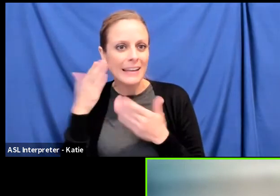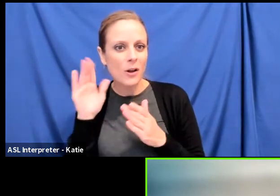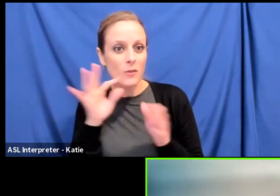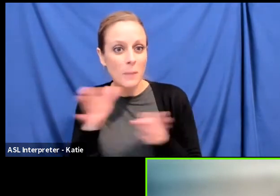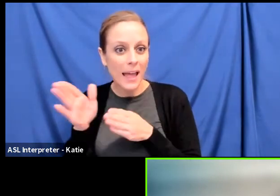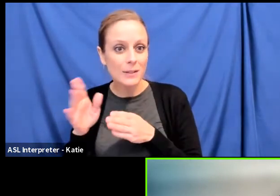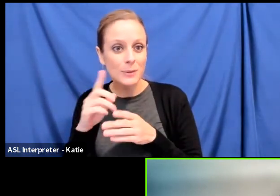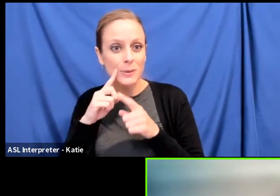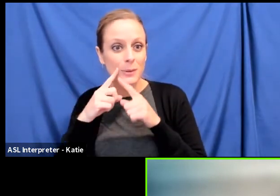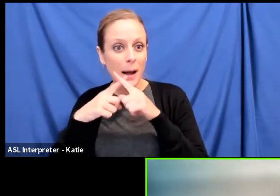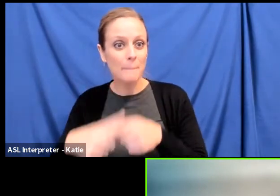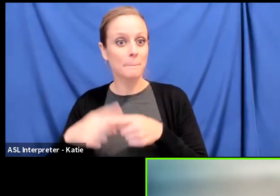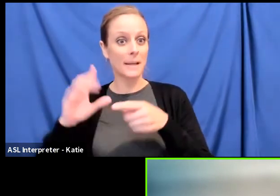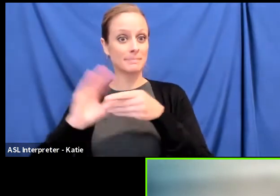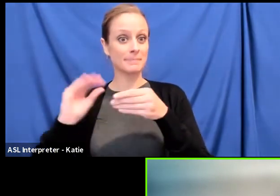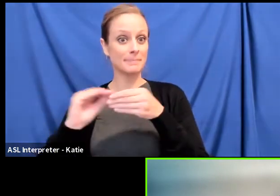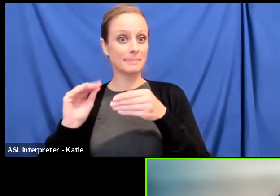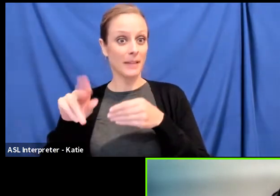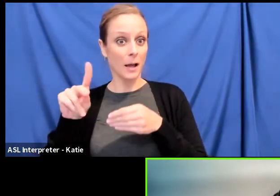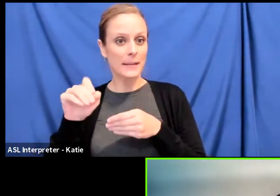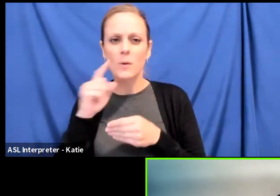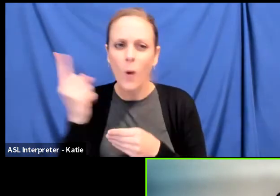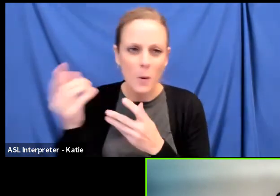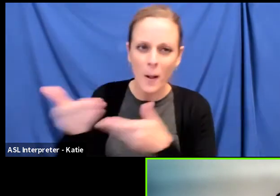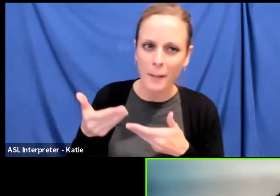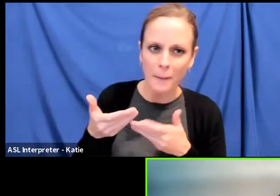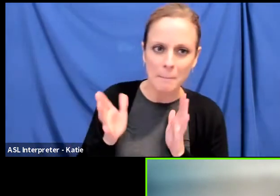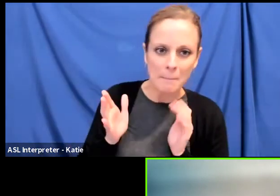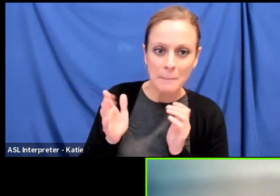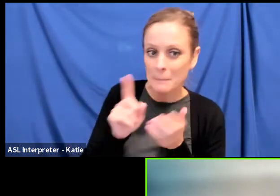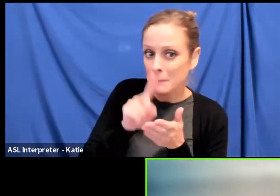it an update or not, and you're always welcome to.